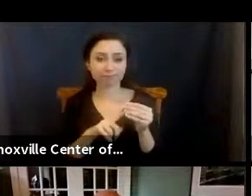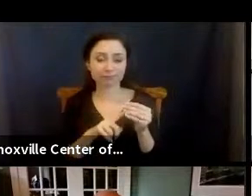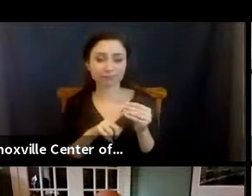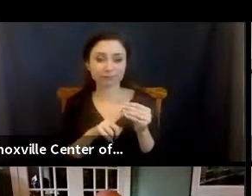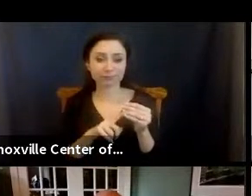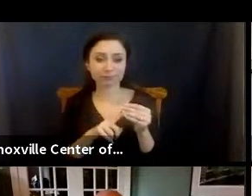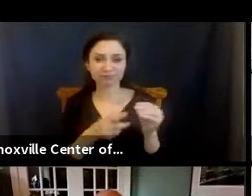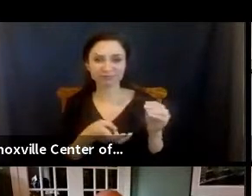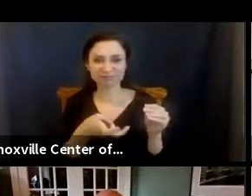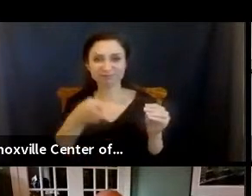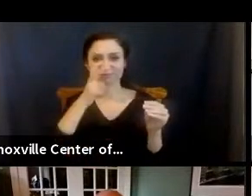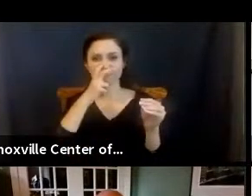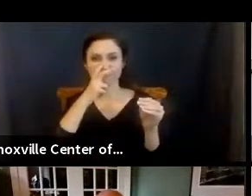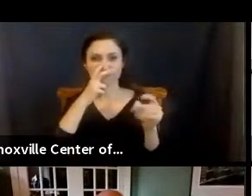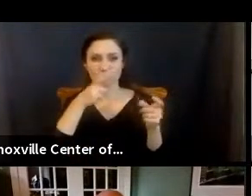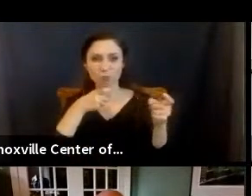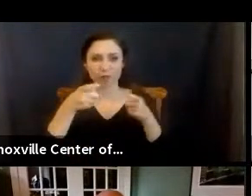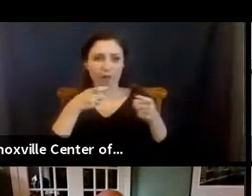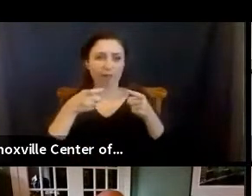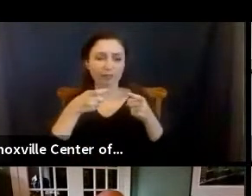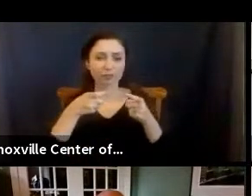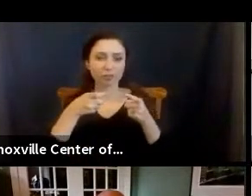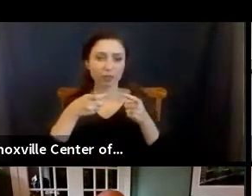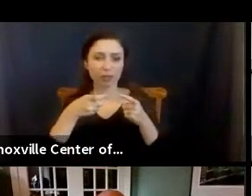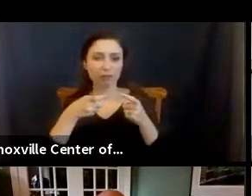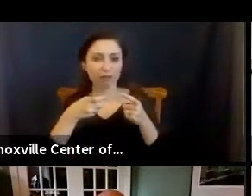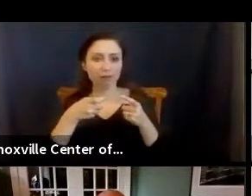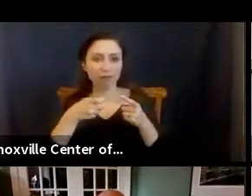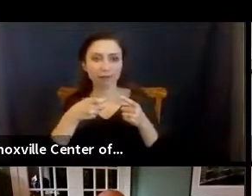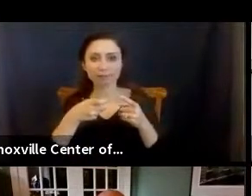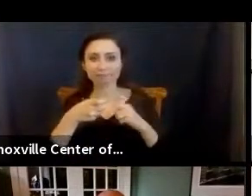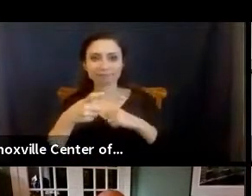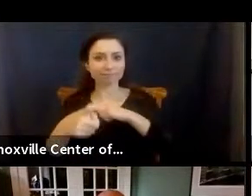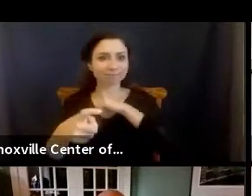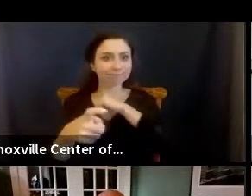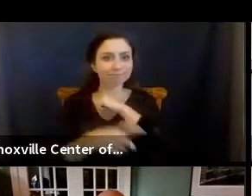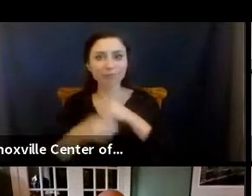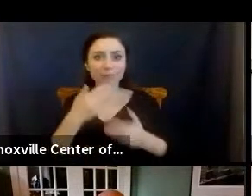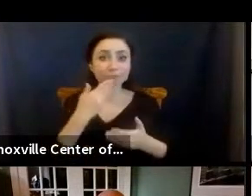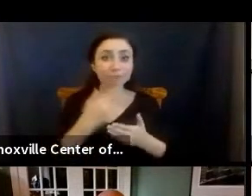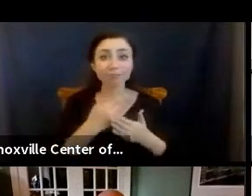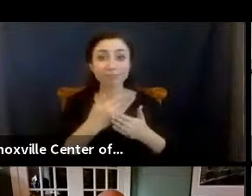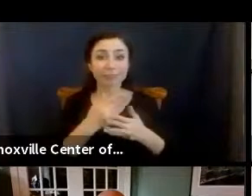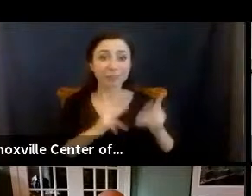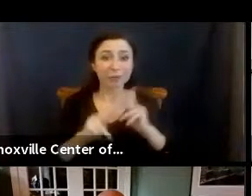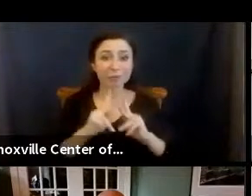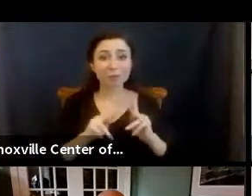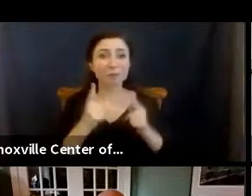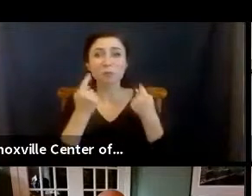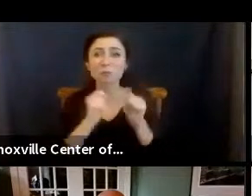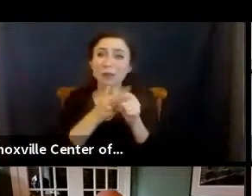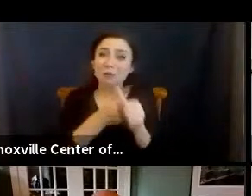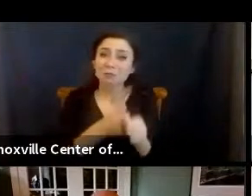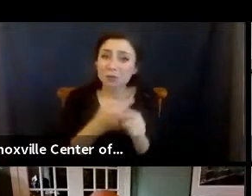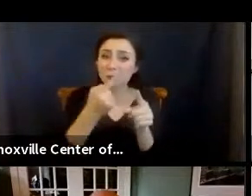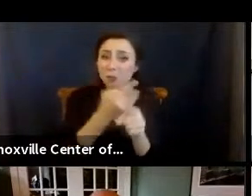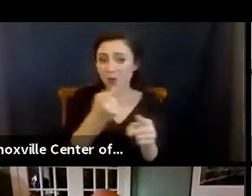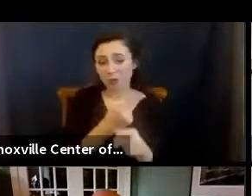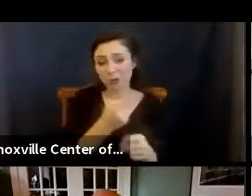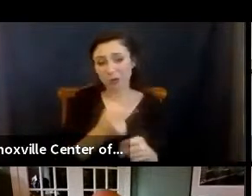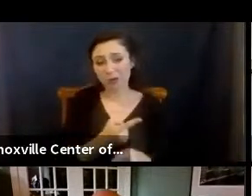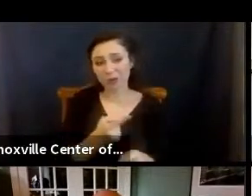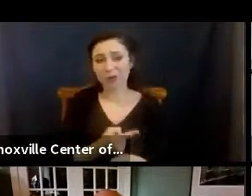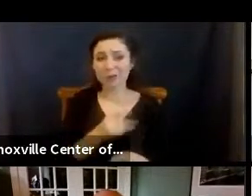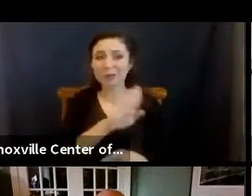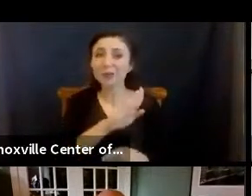stricter regulation, punishing the good guys who are doing things well and appropriately, and their tables